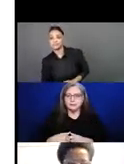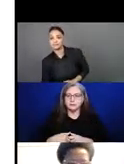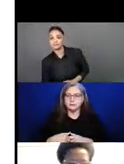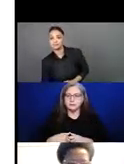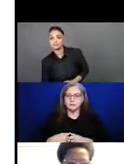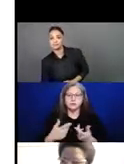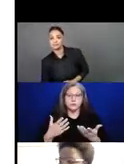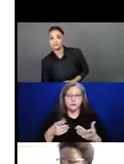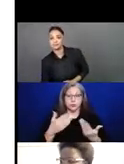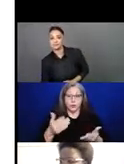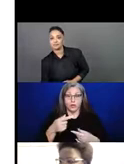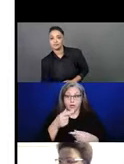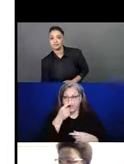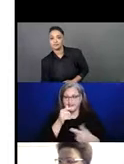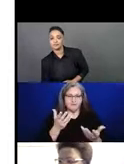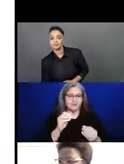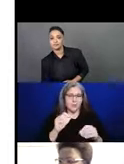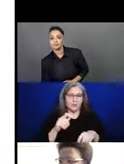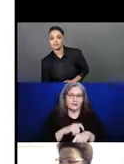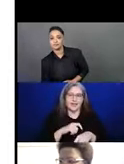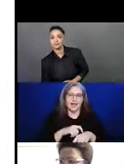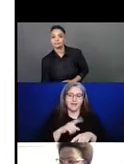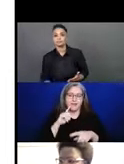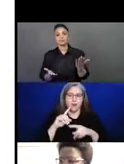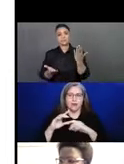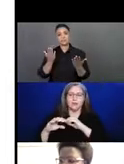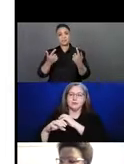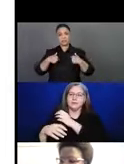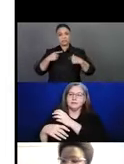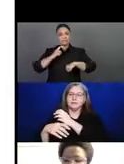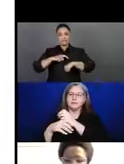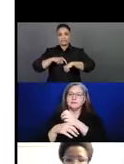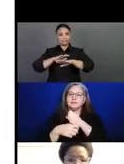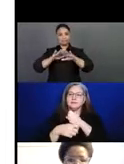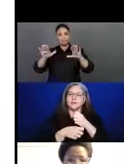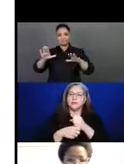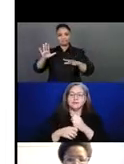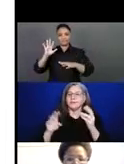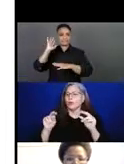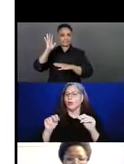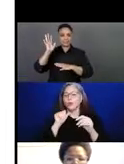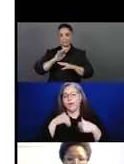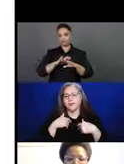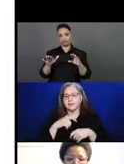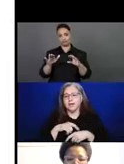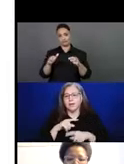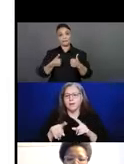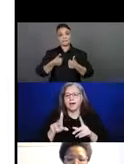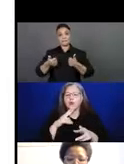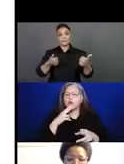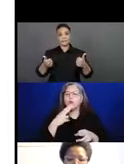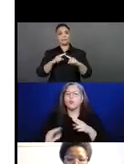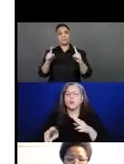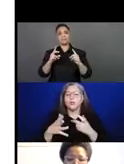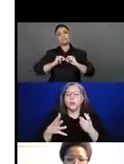So maybe, Betty, we don't have time for the summaries. No, we don't have time for that. But then quickly, just to say